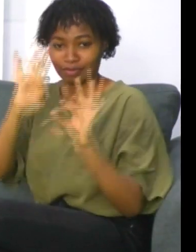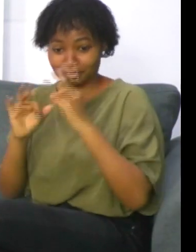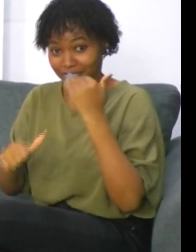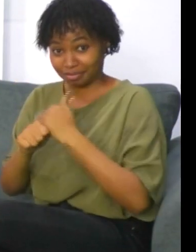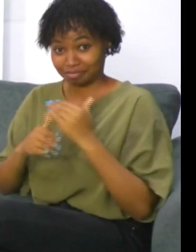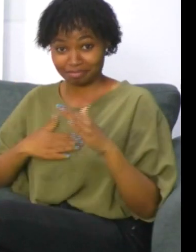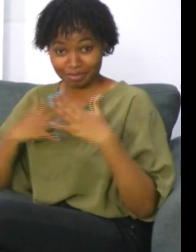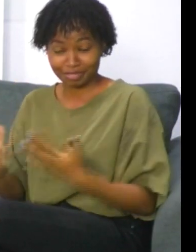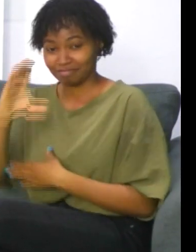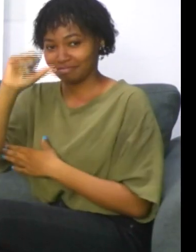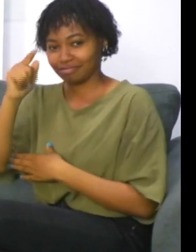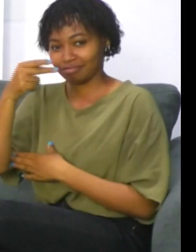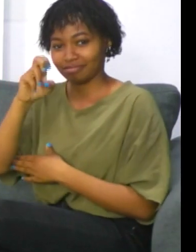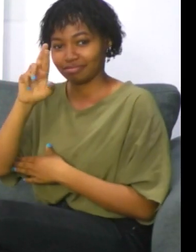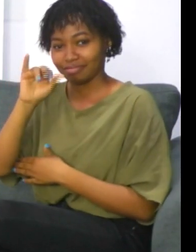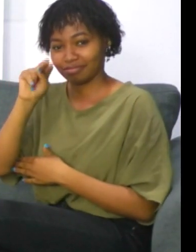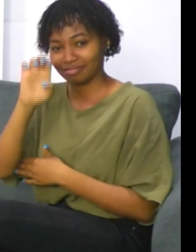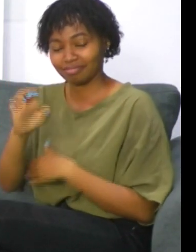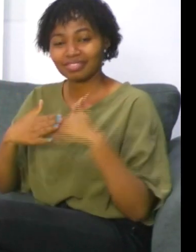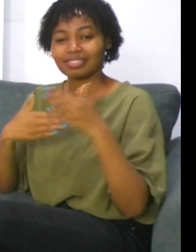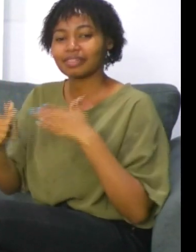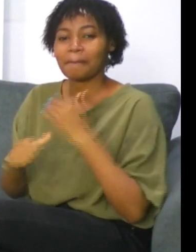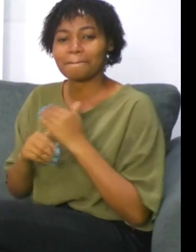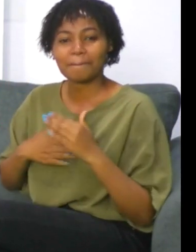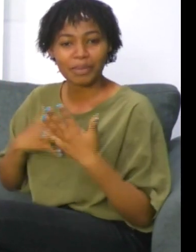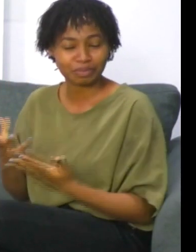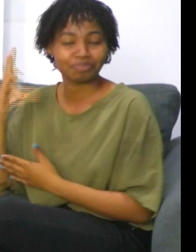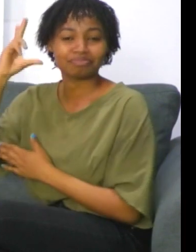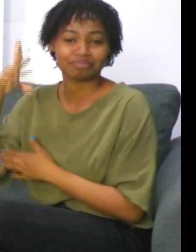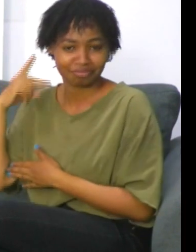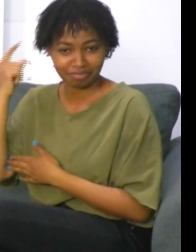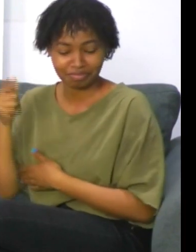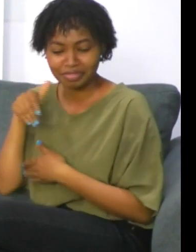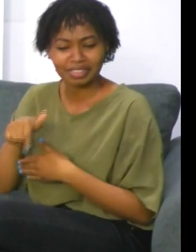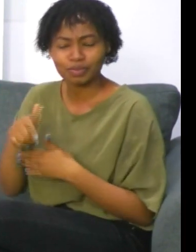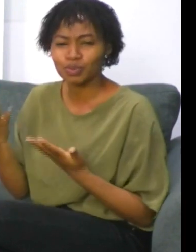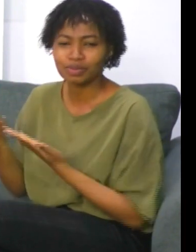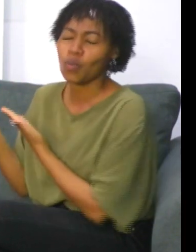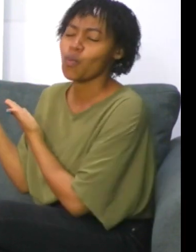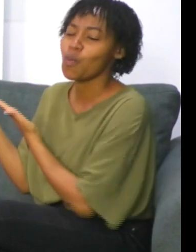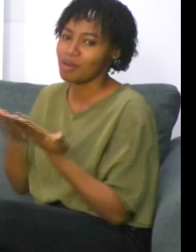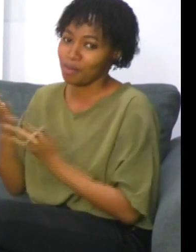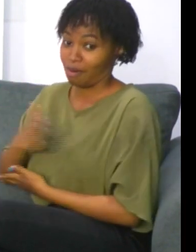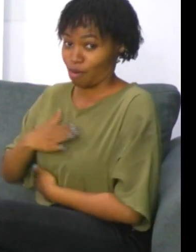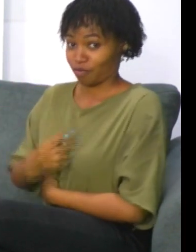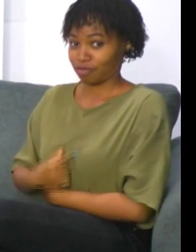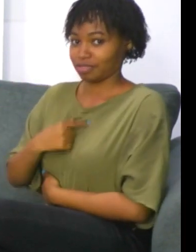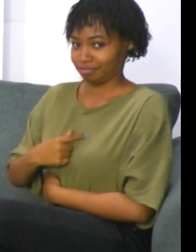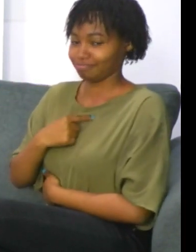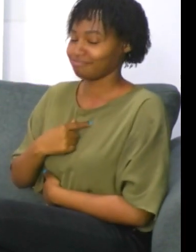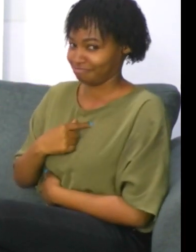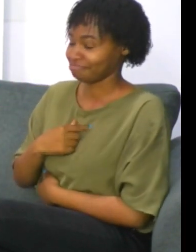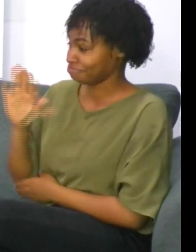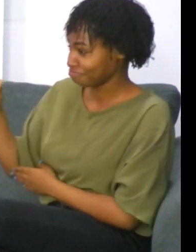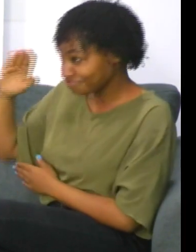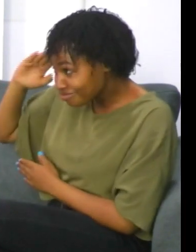Show. My name is Catherine NGOVI and this is my sign name, and today we have a